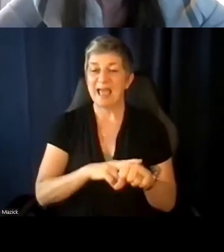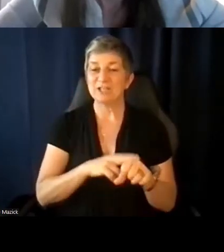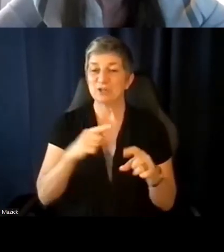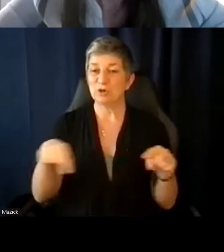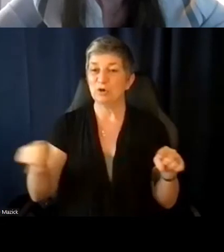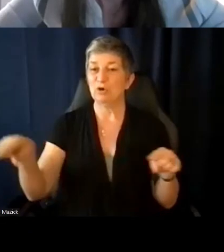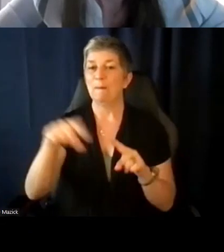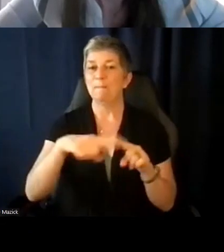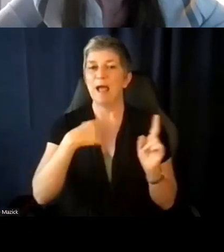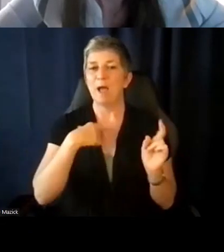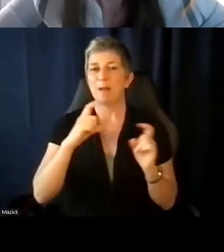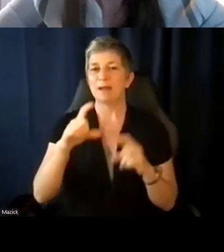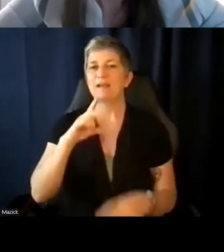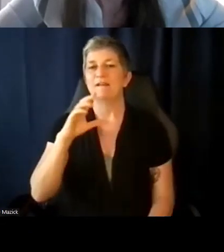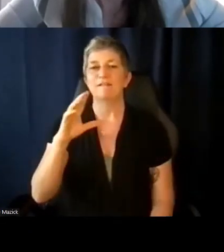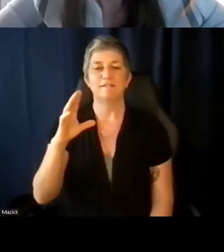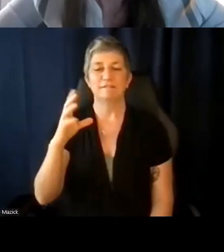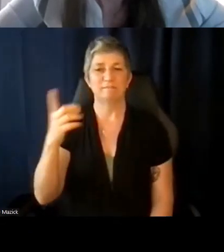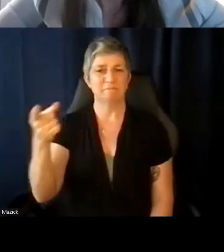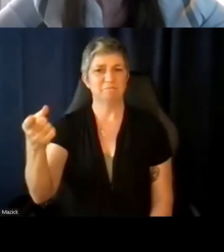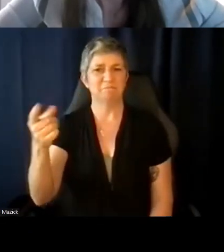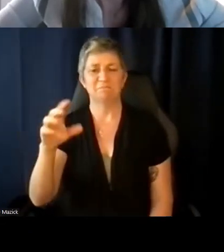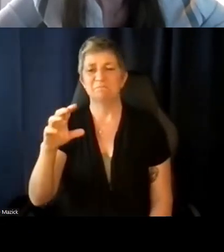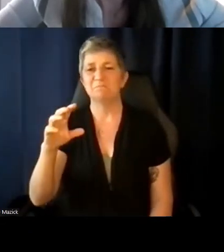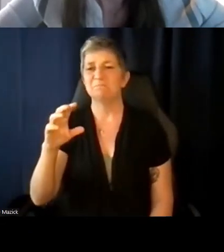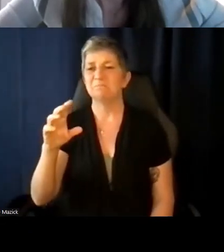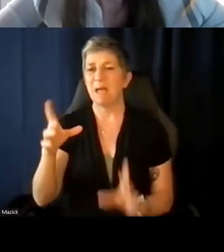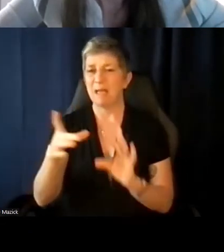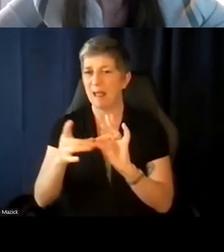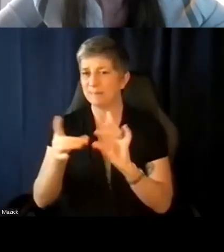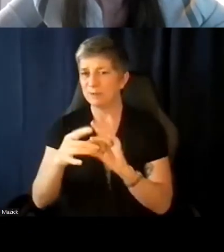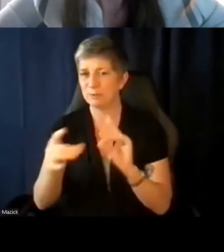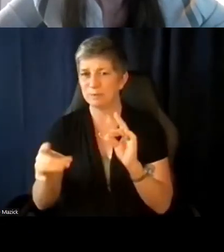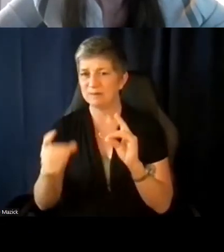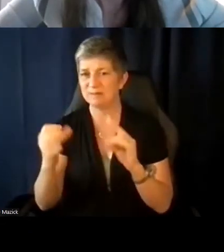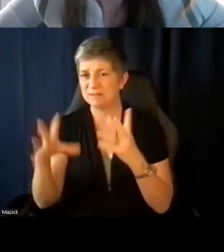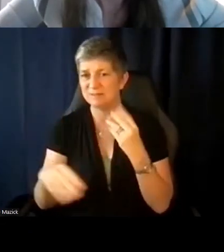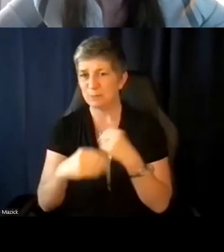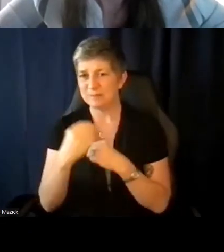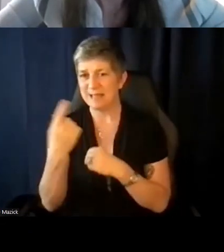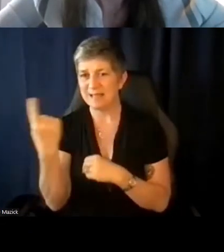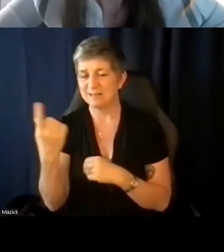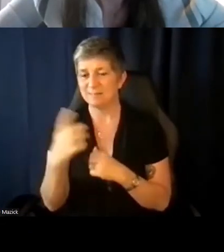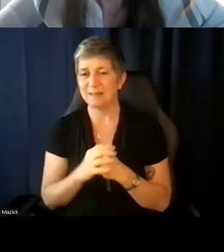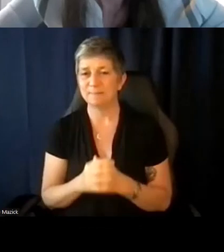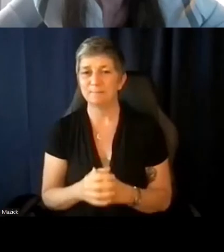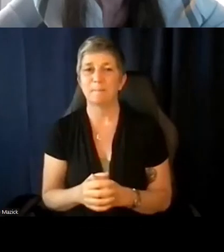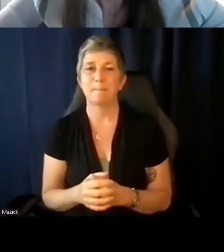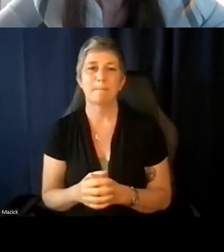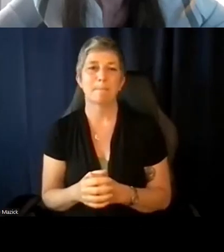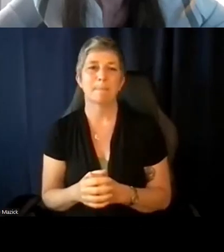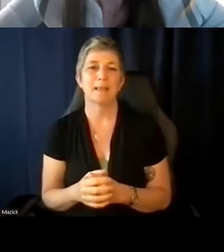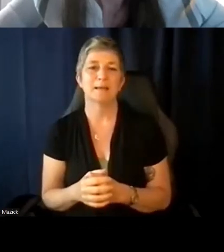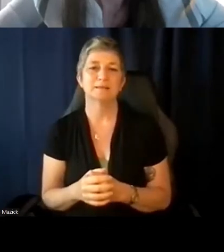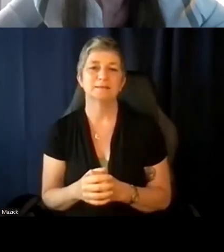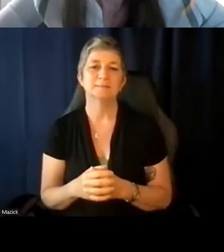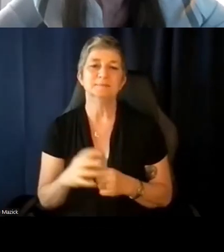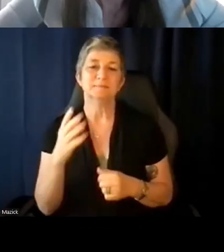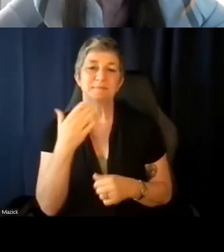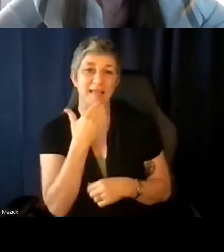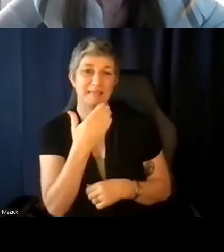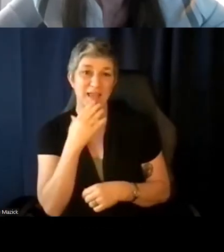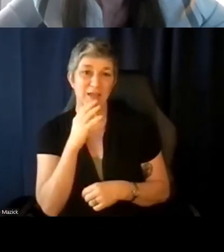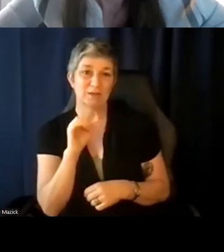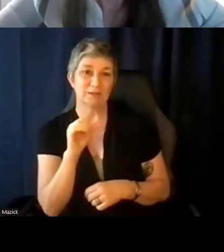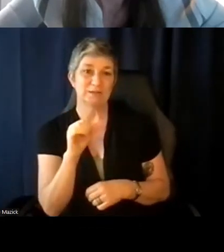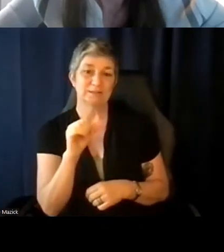give Ms. Pennington an opportunity to speak on that if she has anything to add. Thanks, Stefan. I would just add that you should